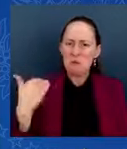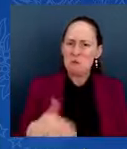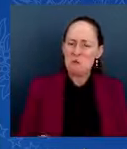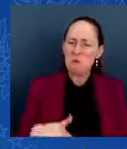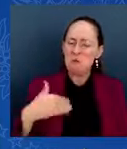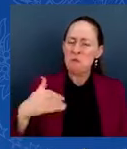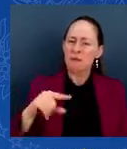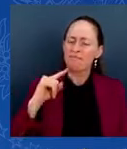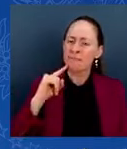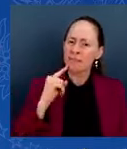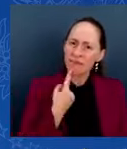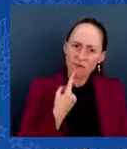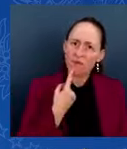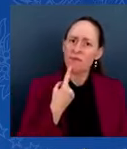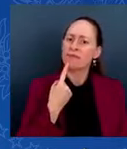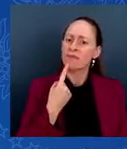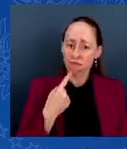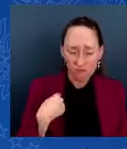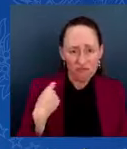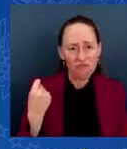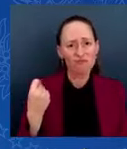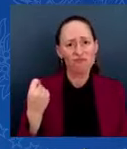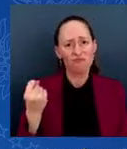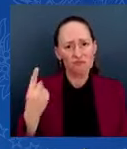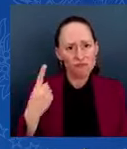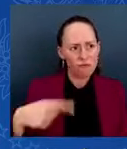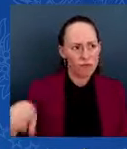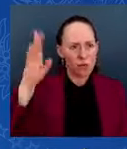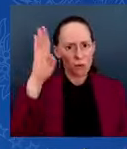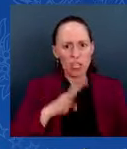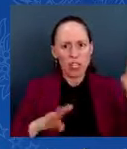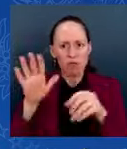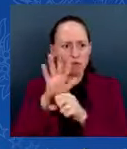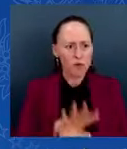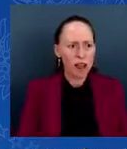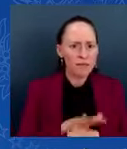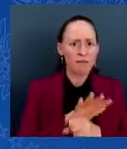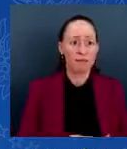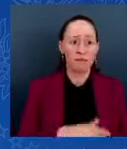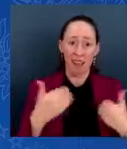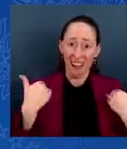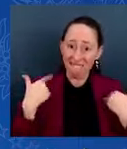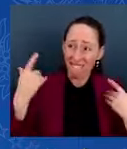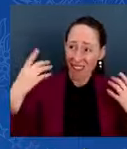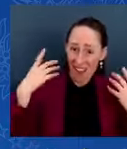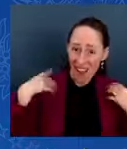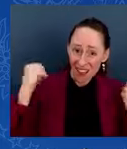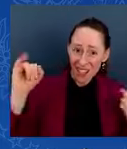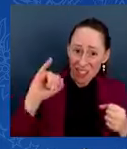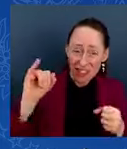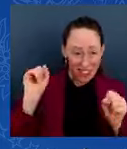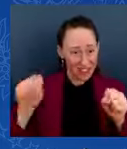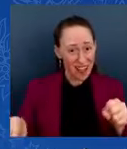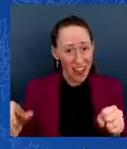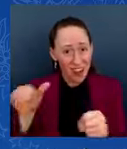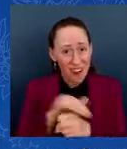it. Do we have enough insurance? Can we afford the medical bills? We'll have to sell the